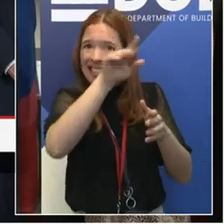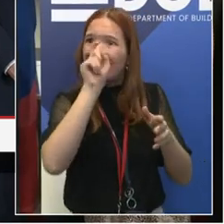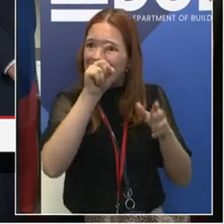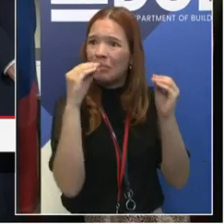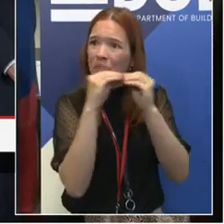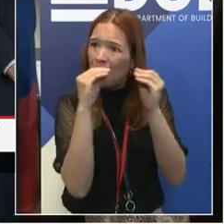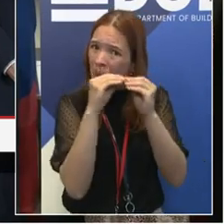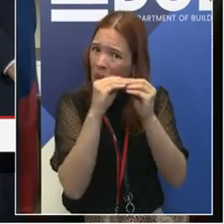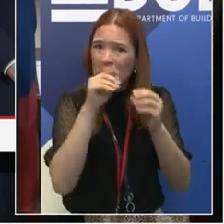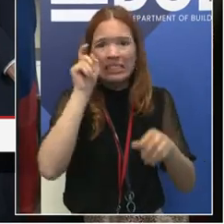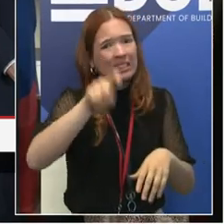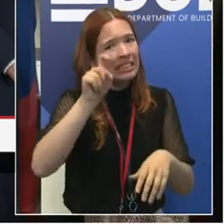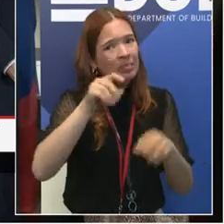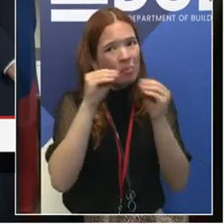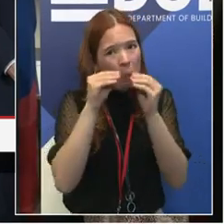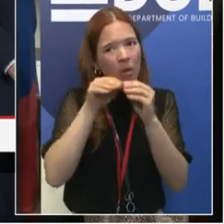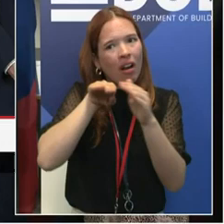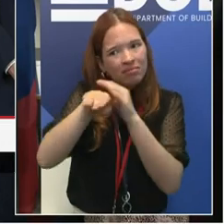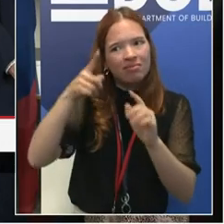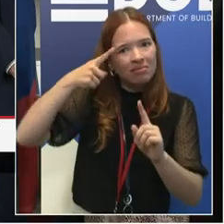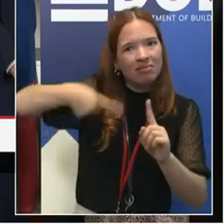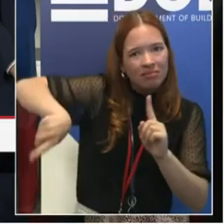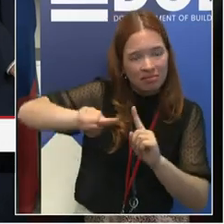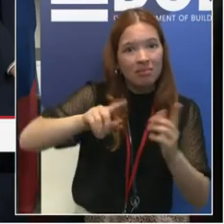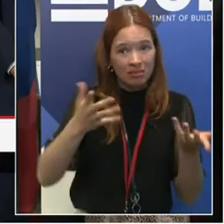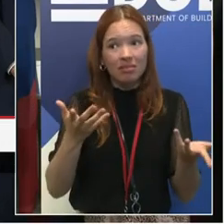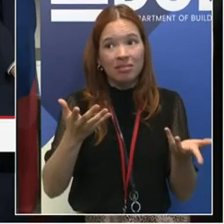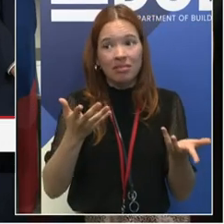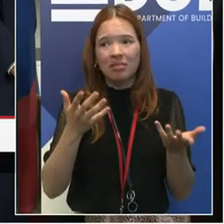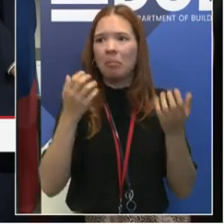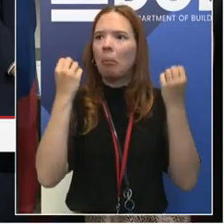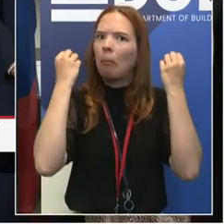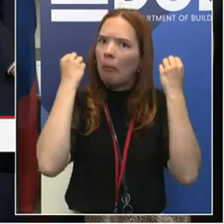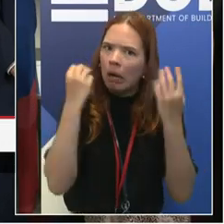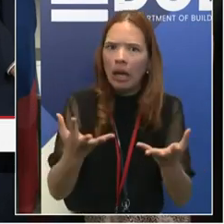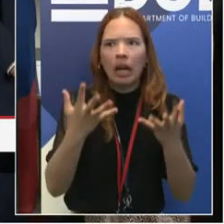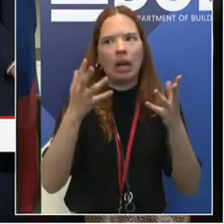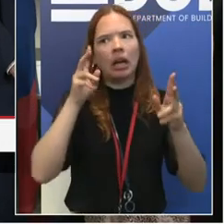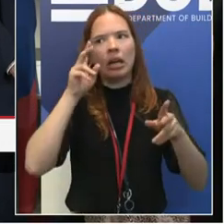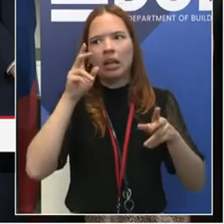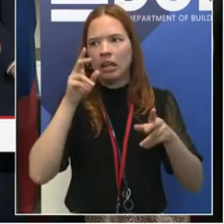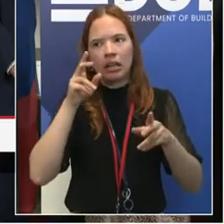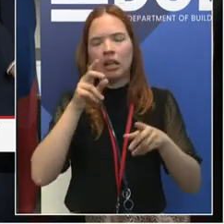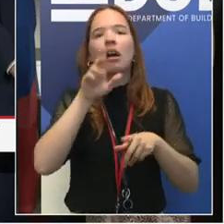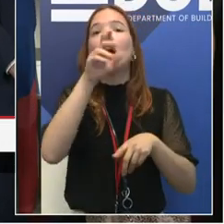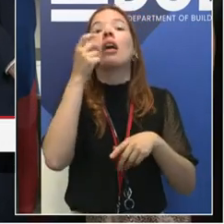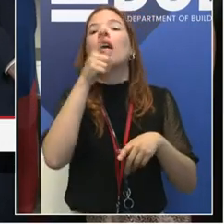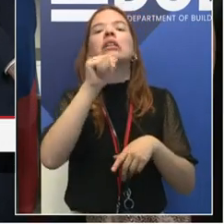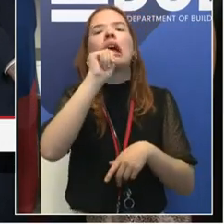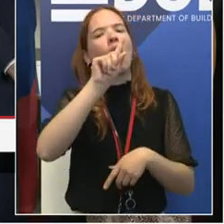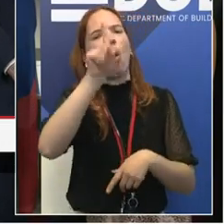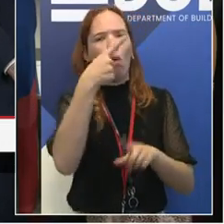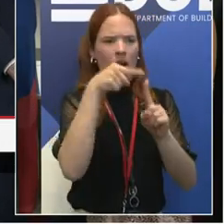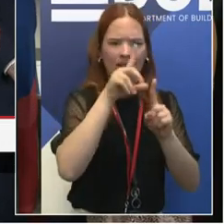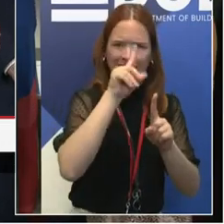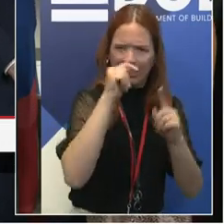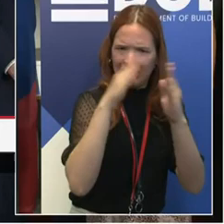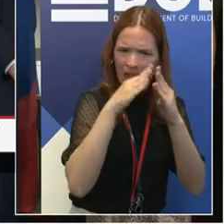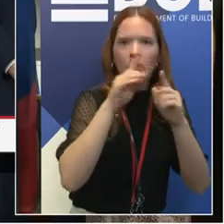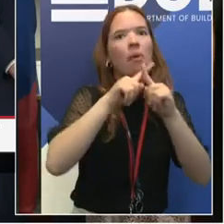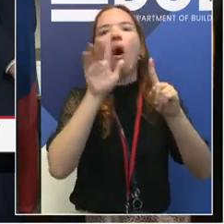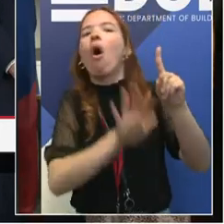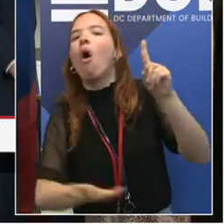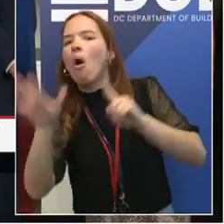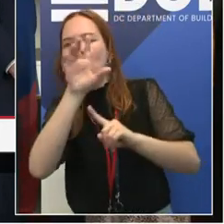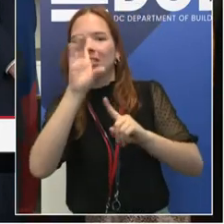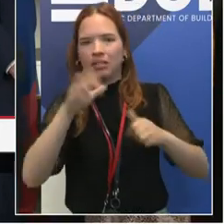the wards outside of the downtown want is they want commercial development. They're not saying, Bowser, will you help us? In some